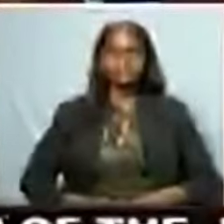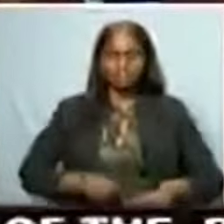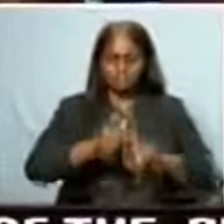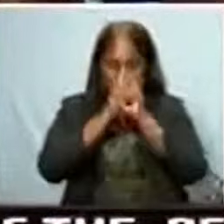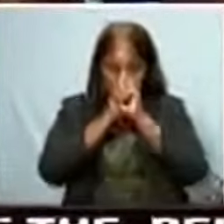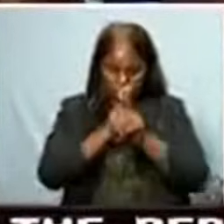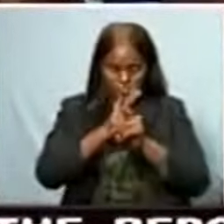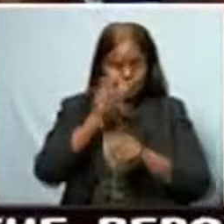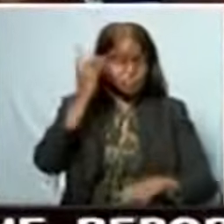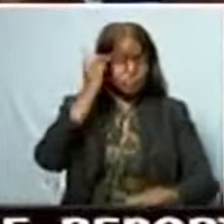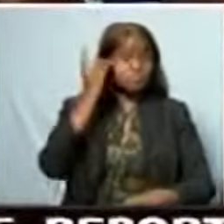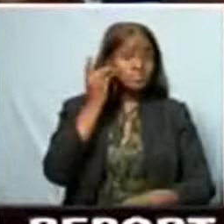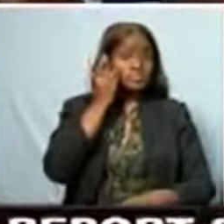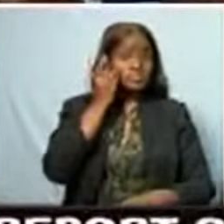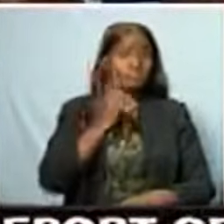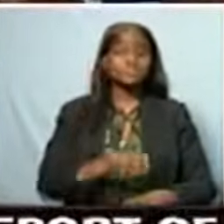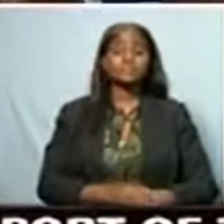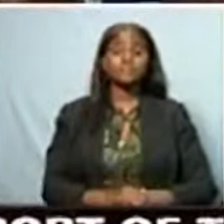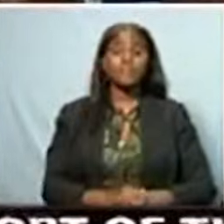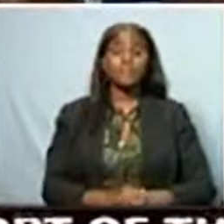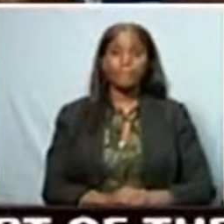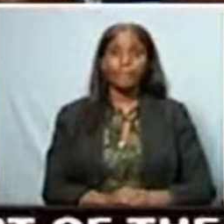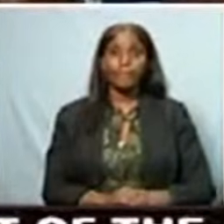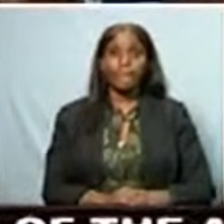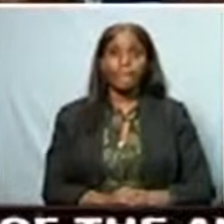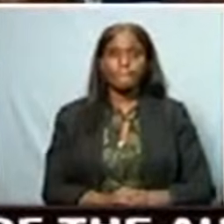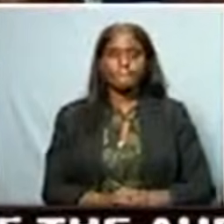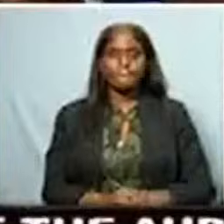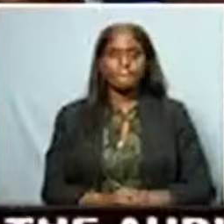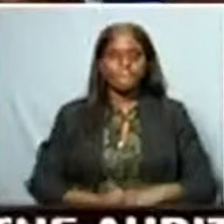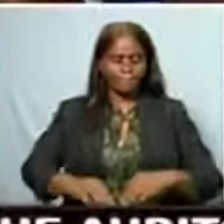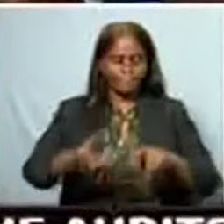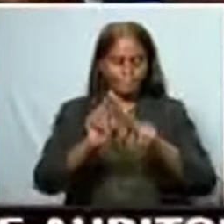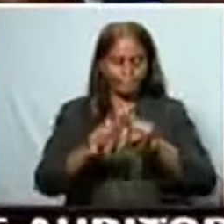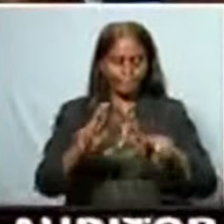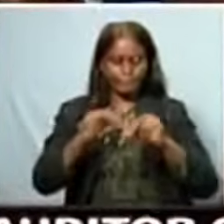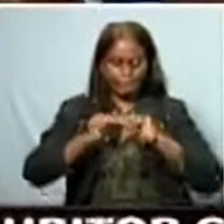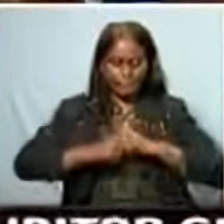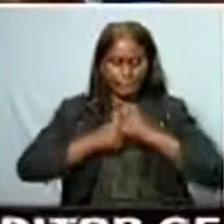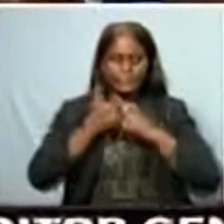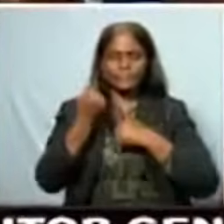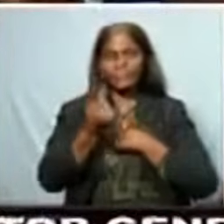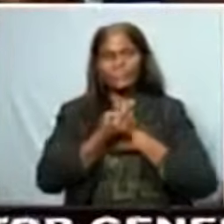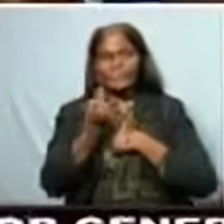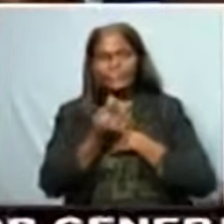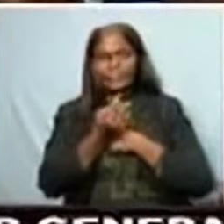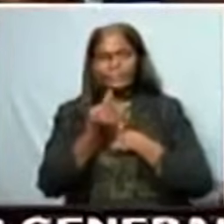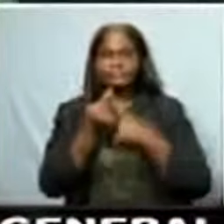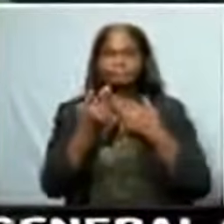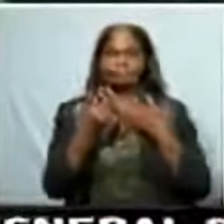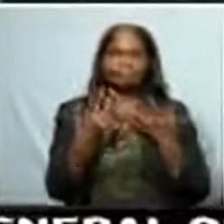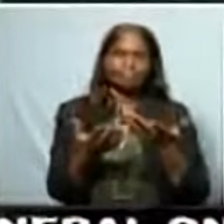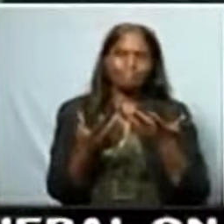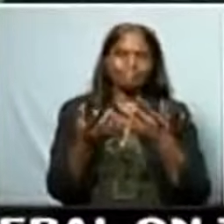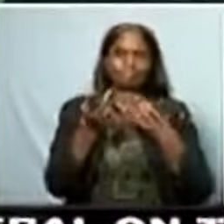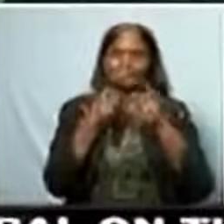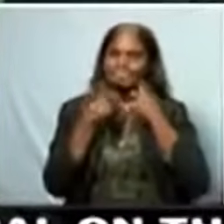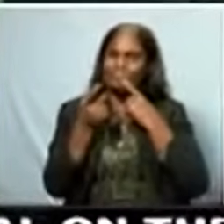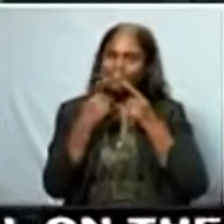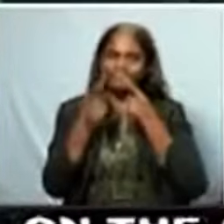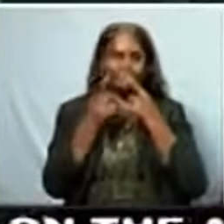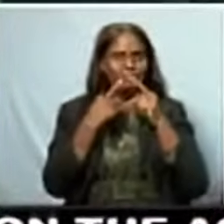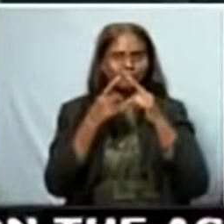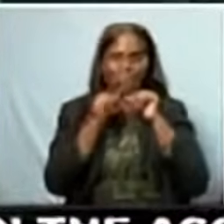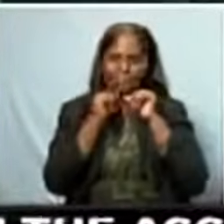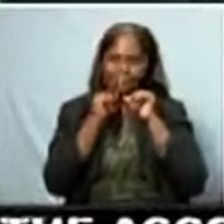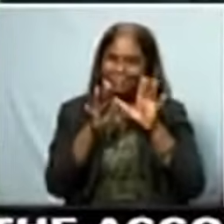Honorable Daka. Chair, we are just belaboring for nothing here, Chair, because you